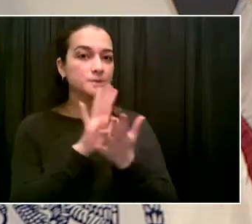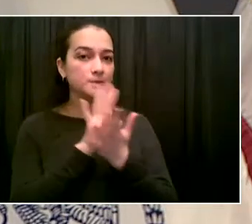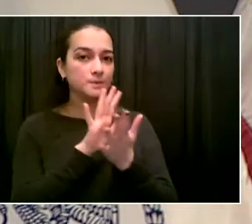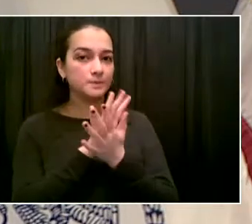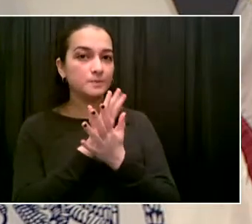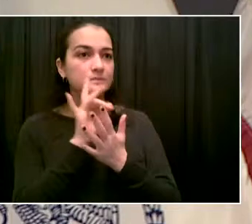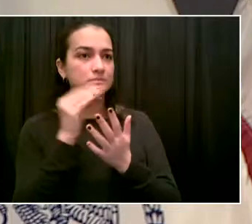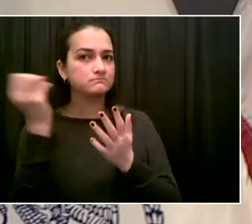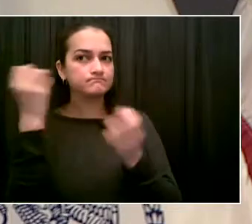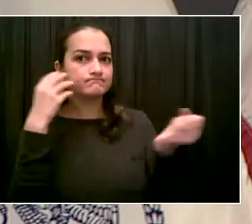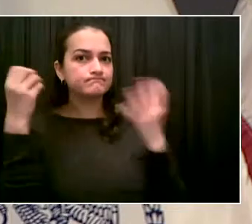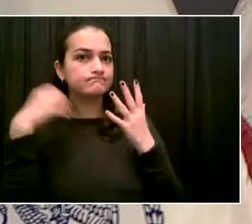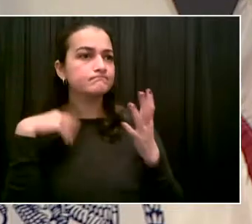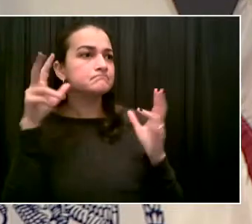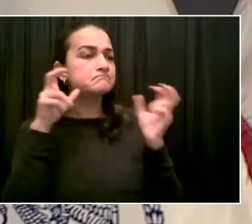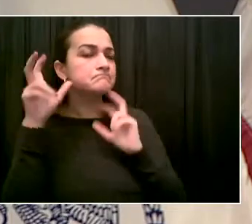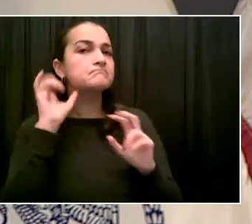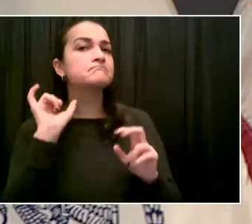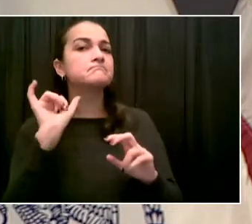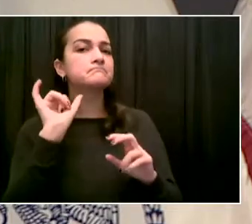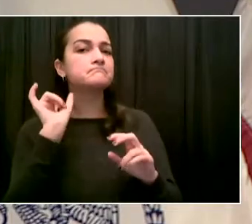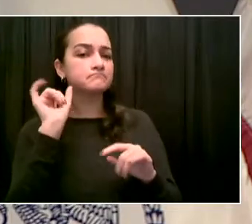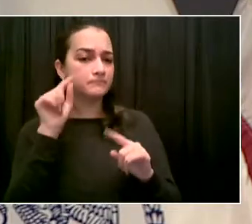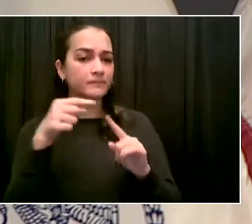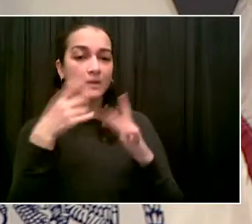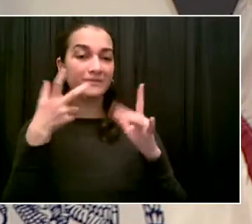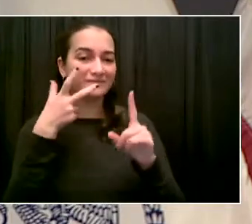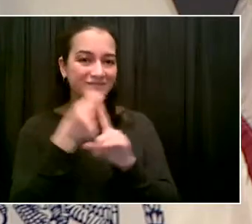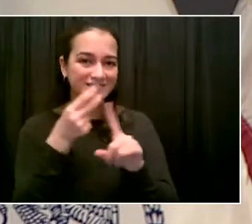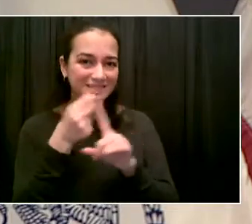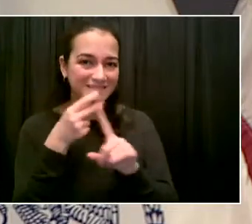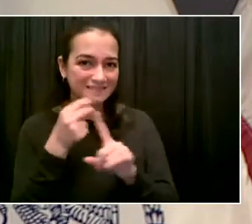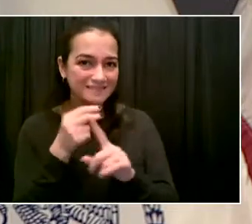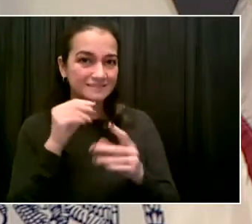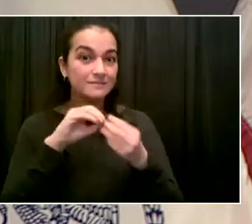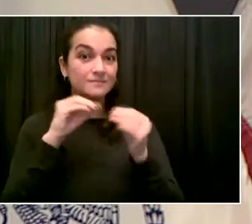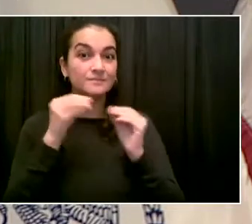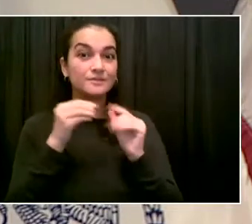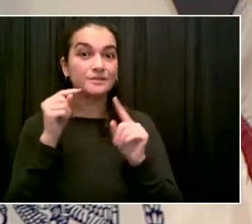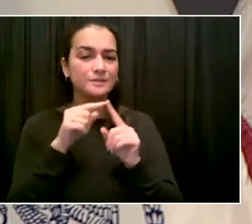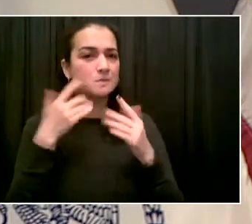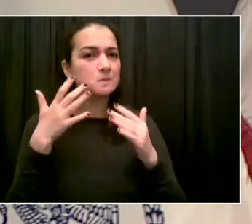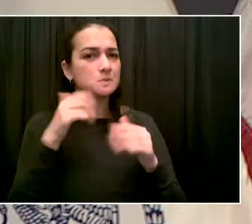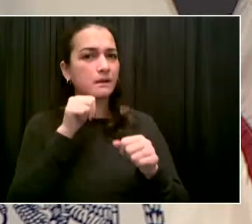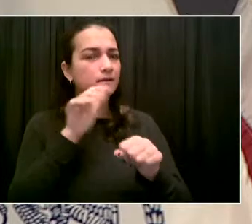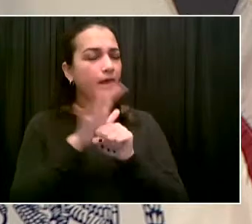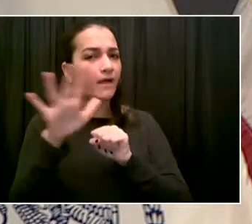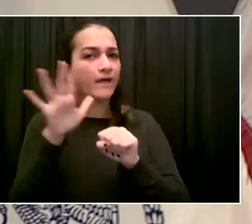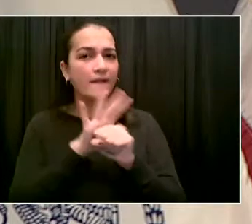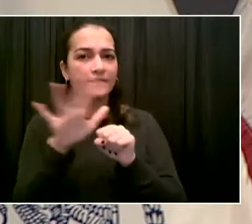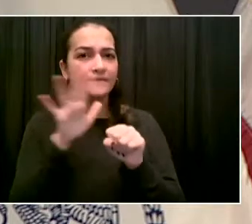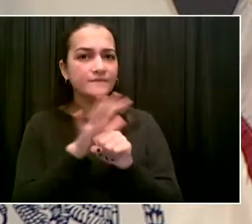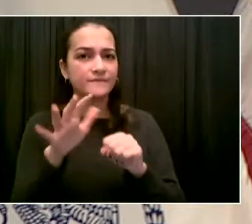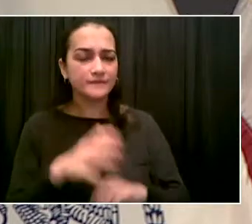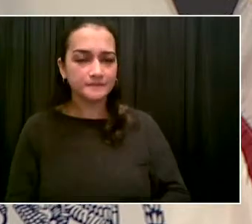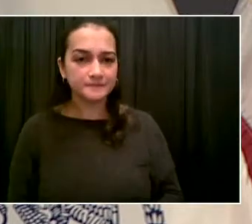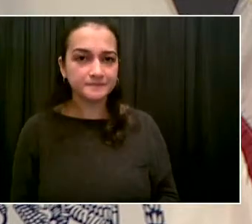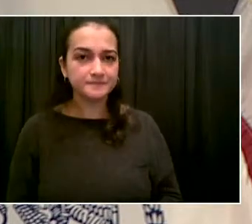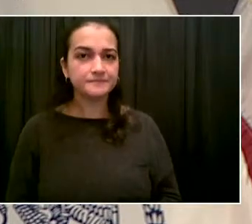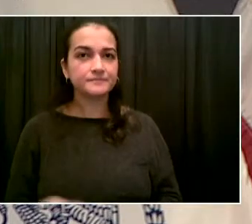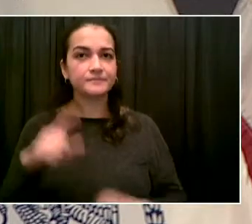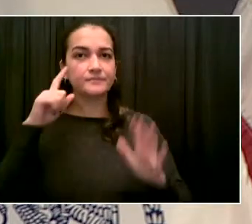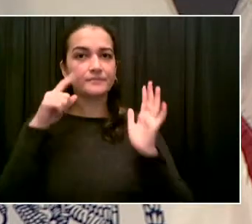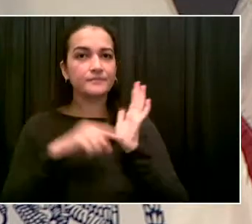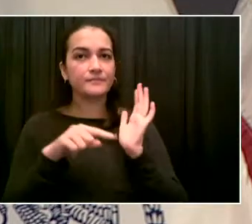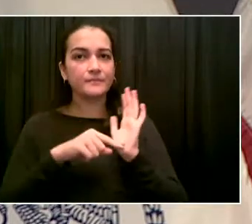of doses at their sites. Like, for example, PS 321, yesterday, the principal sent